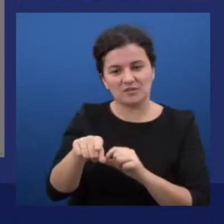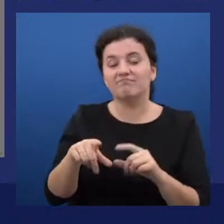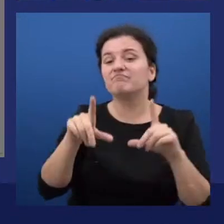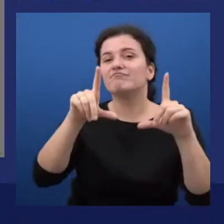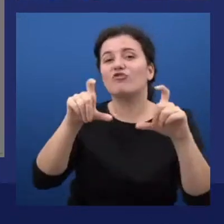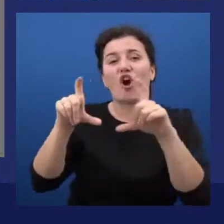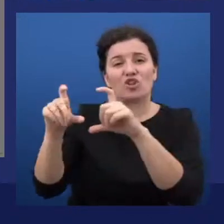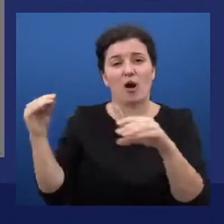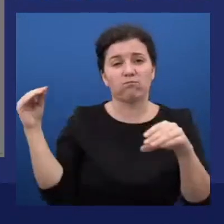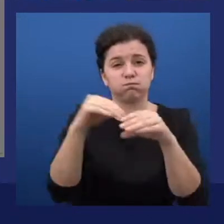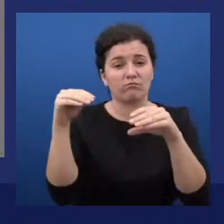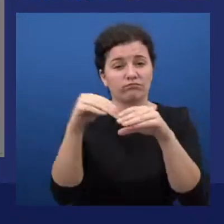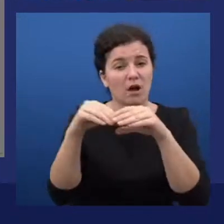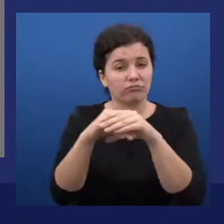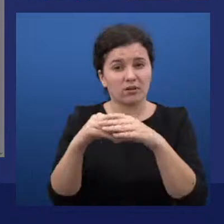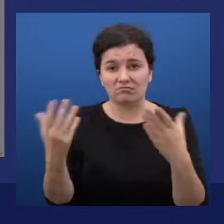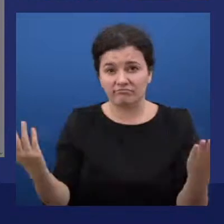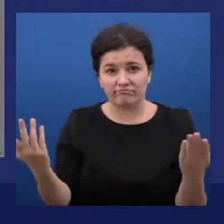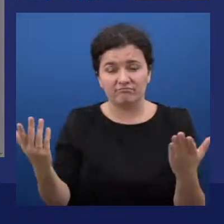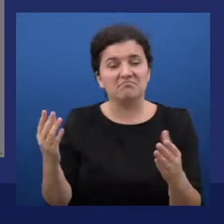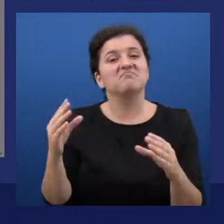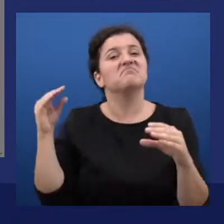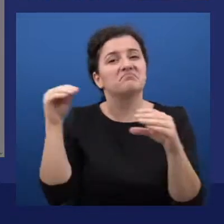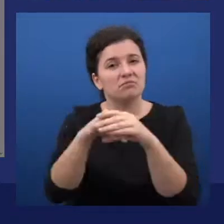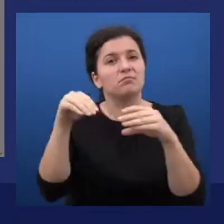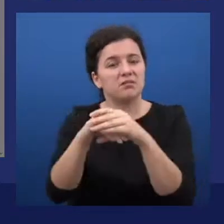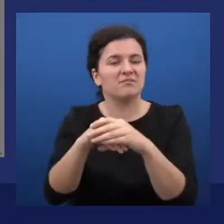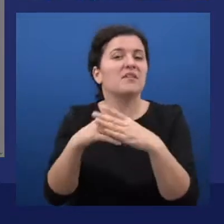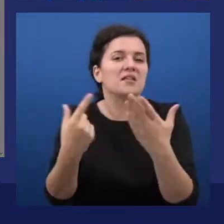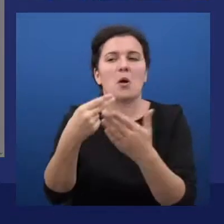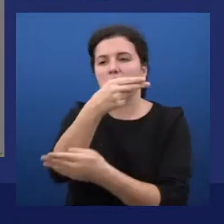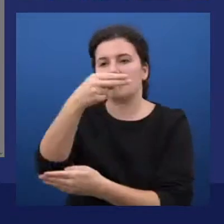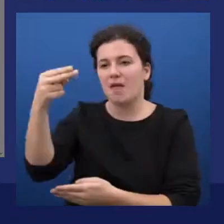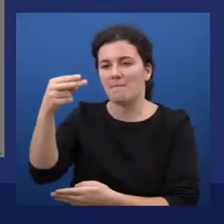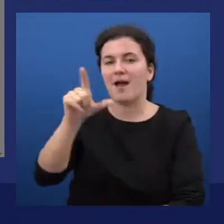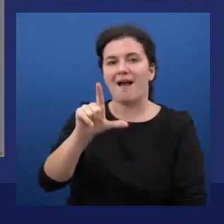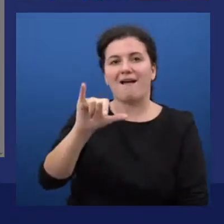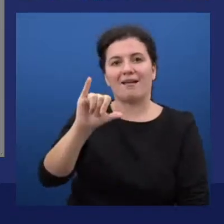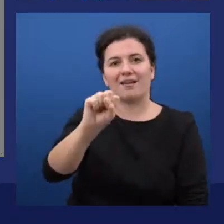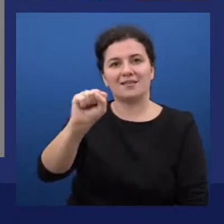an image, and you say, right, this is Lisa. You upload it.